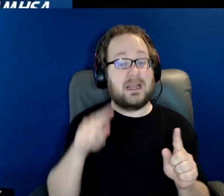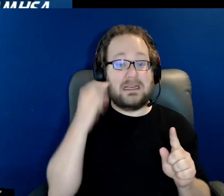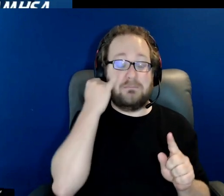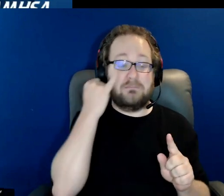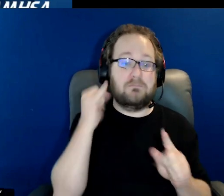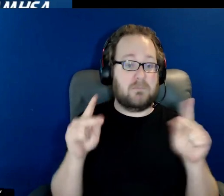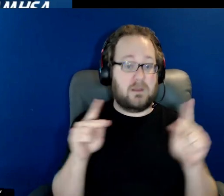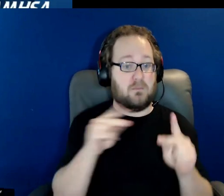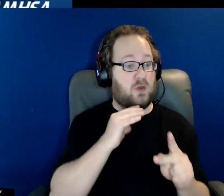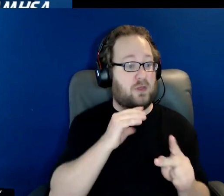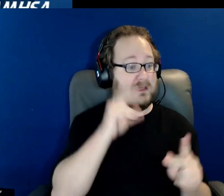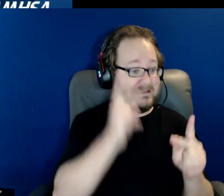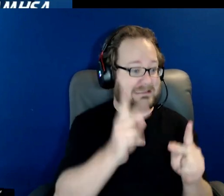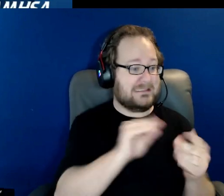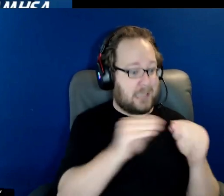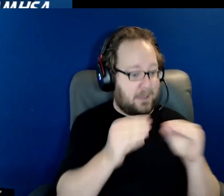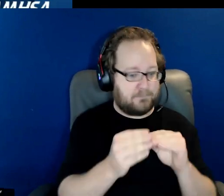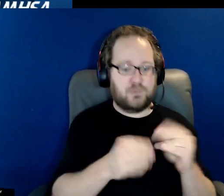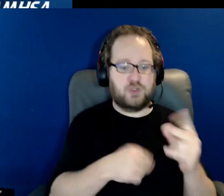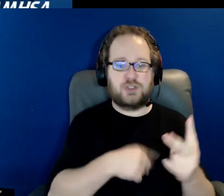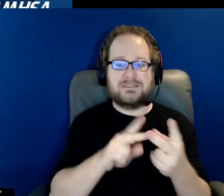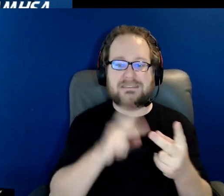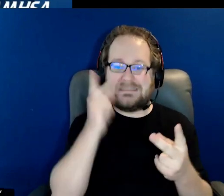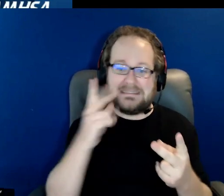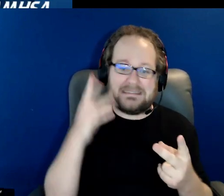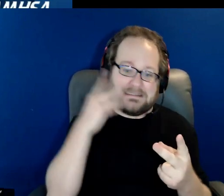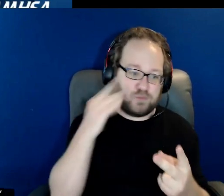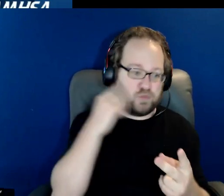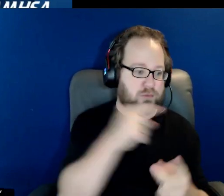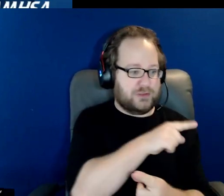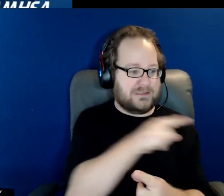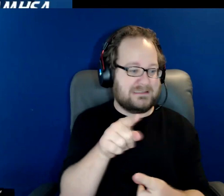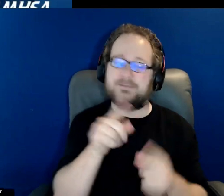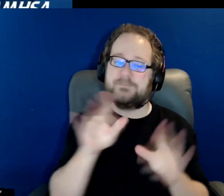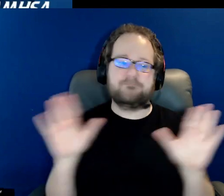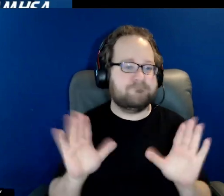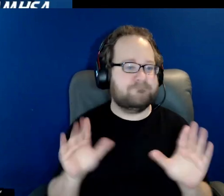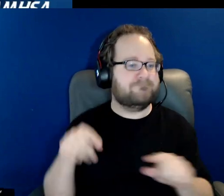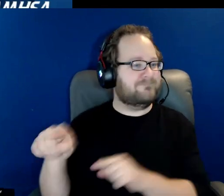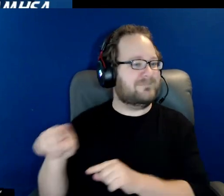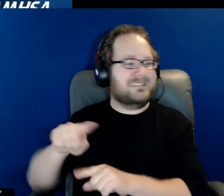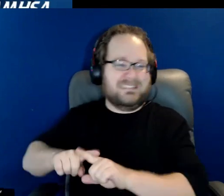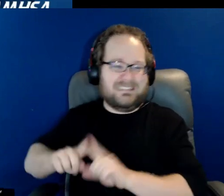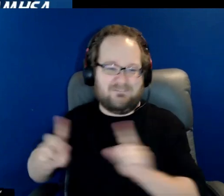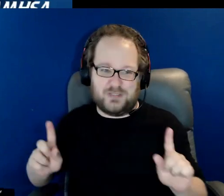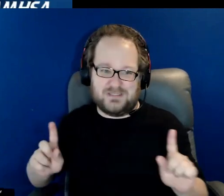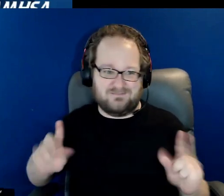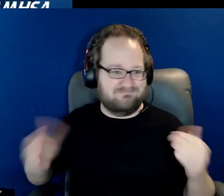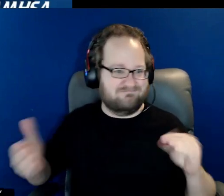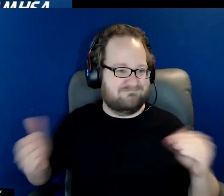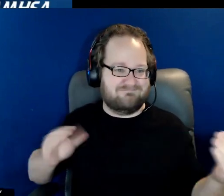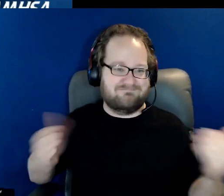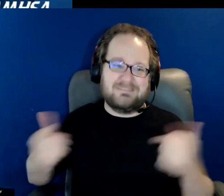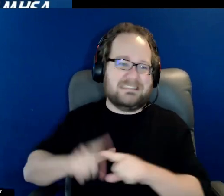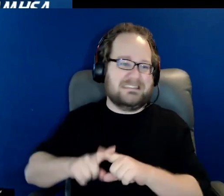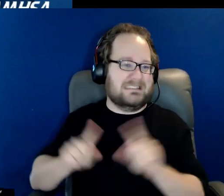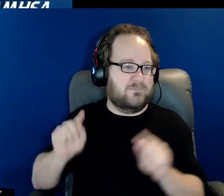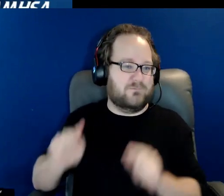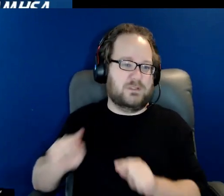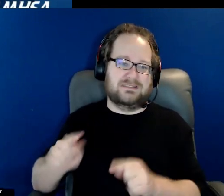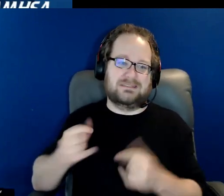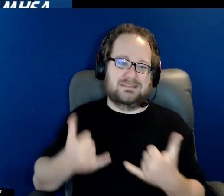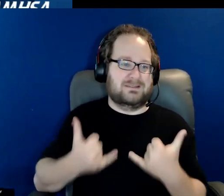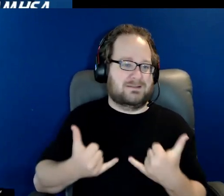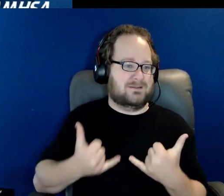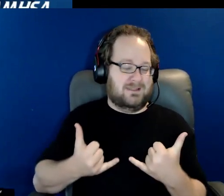this because you've grown up with it, we're dealing with a different type of heat these days. And also, it's not easy for us to